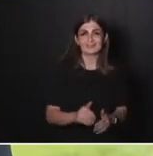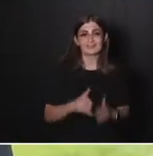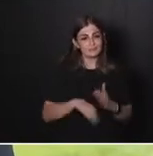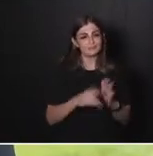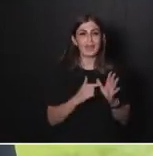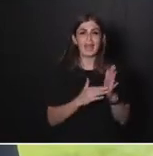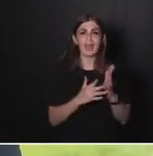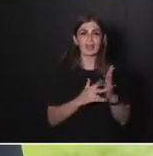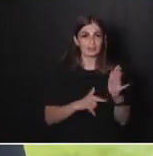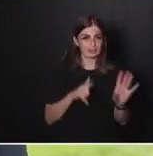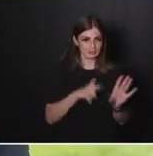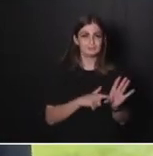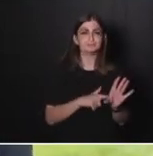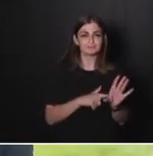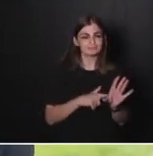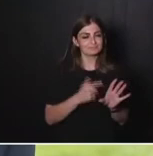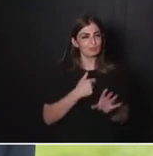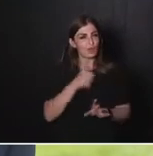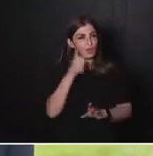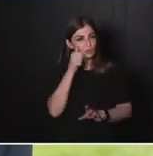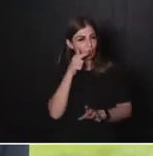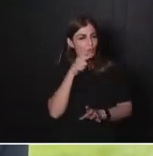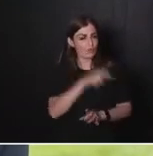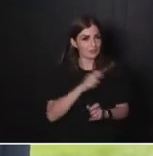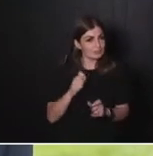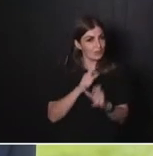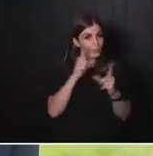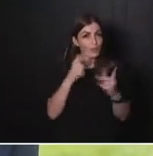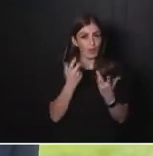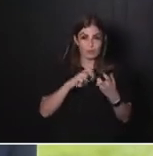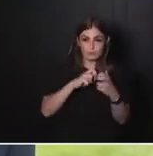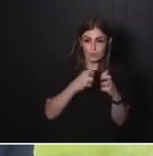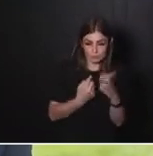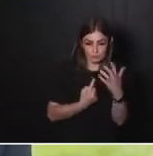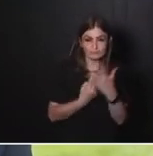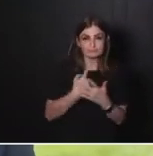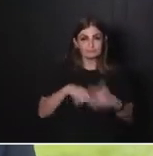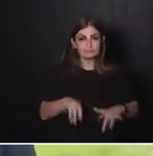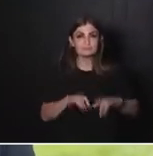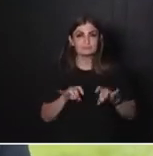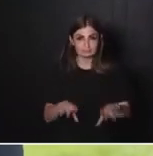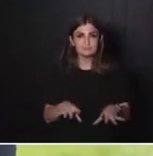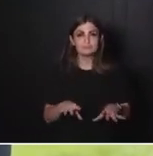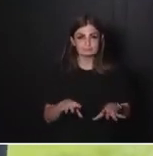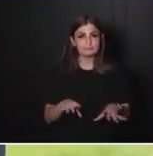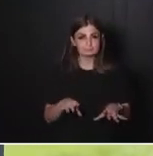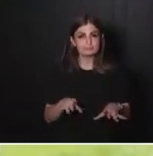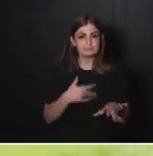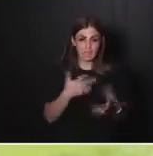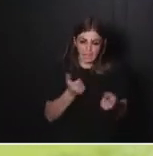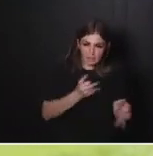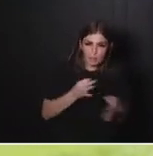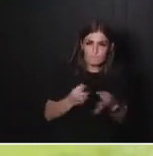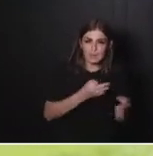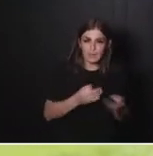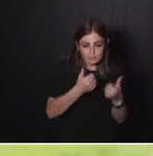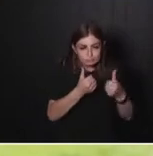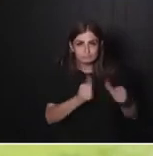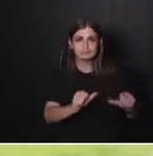Anthony. I know he is deeply aware of the problems Australians face, and he has a plan to solve